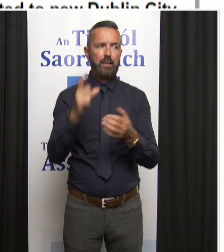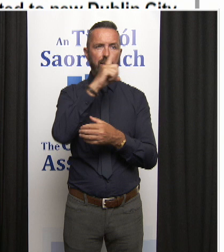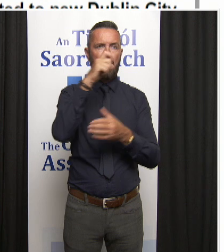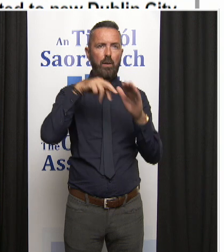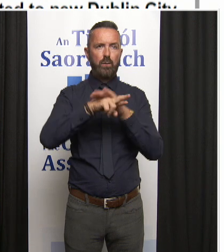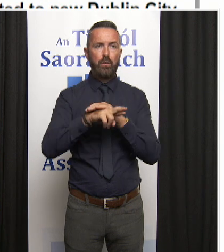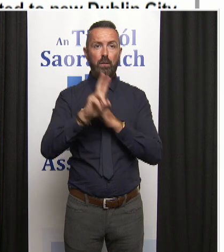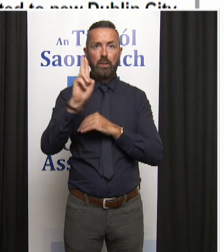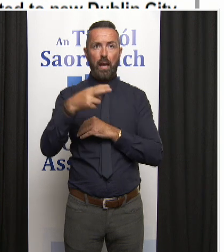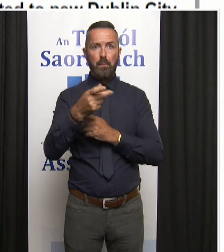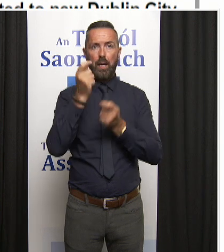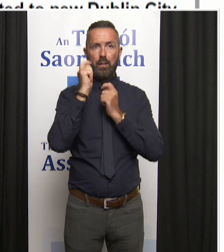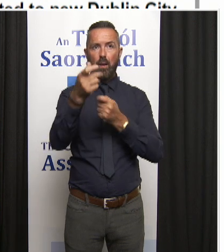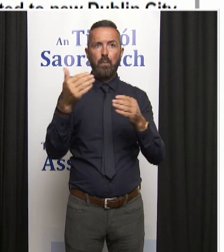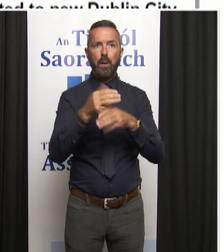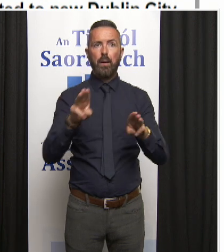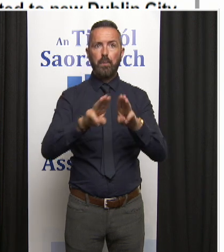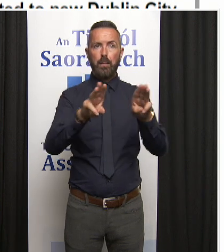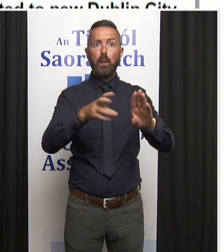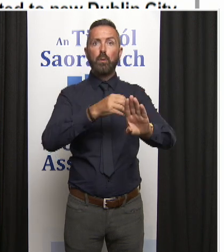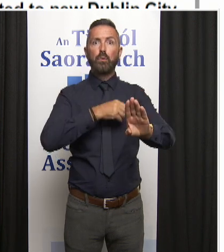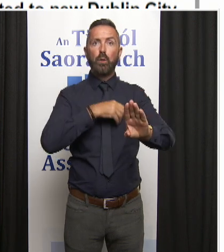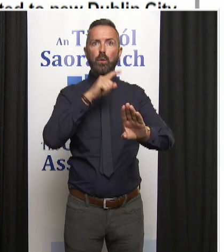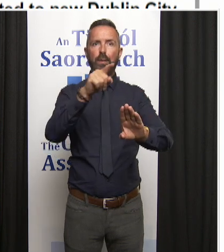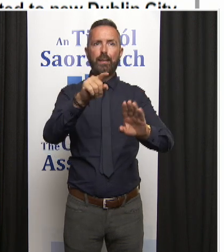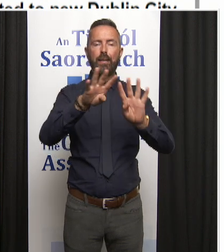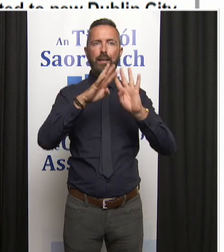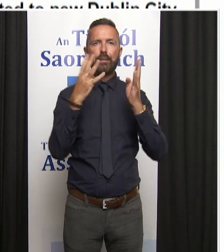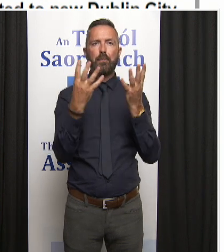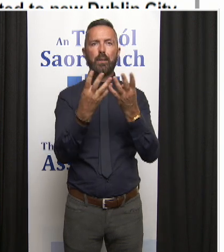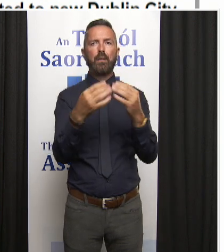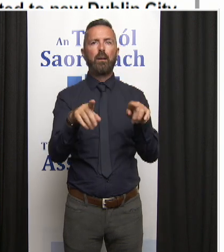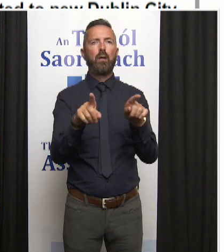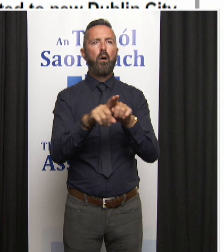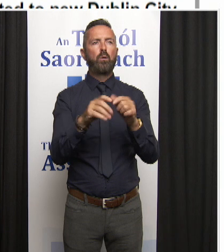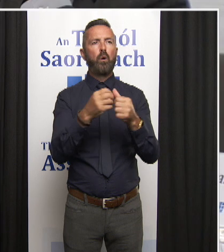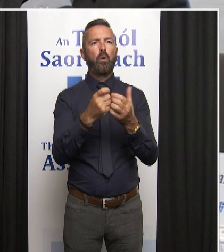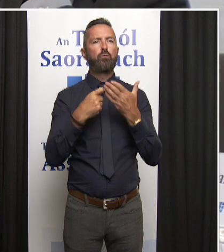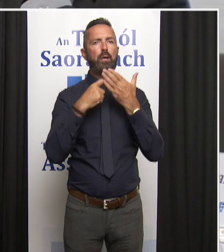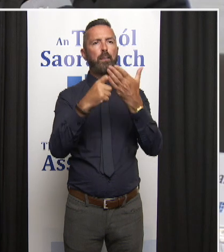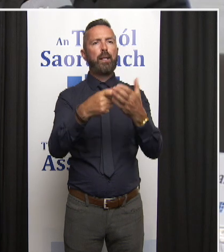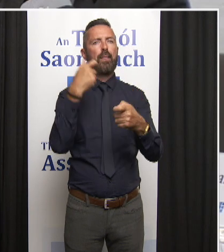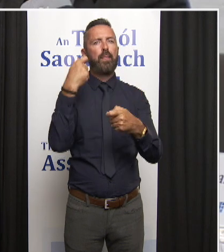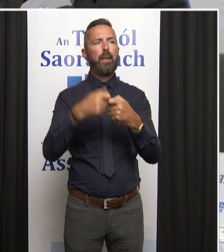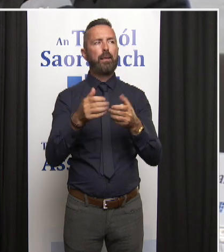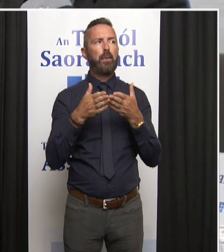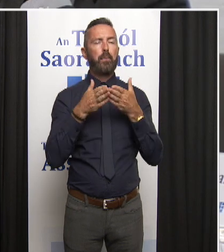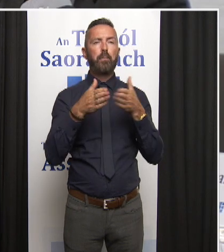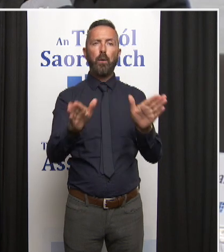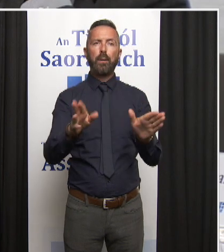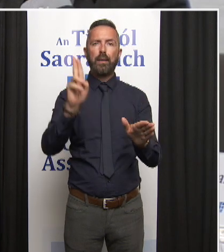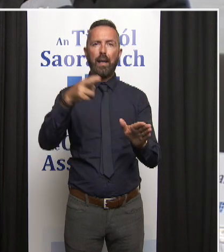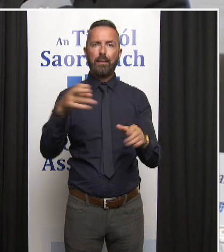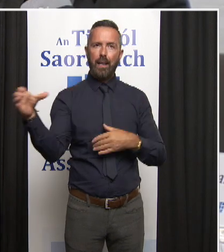councillors could be nominated by people to the Assembly. There was also other suggestions that the public could